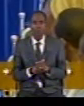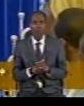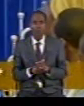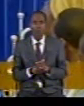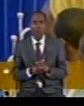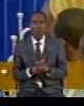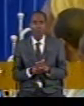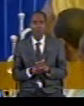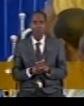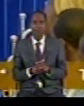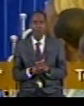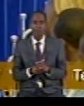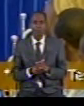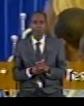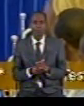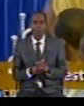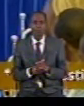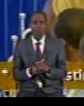Nobody.